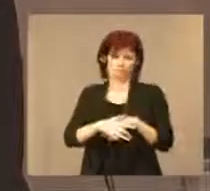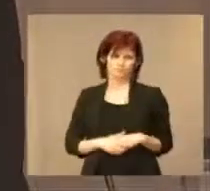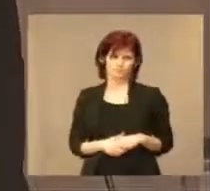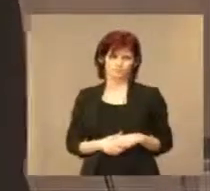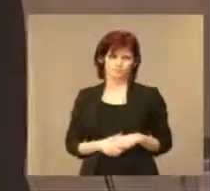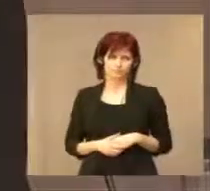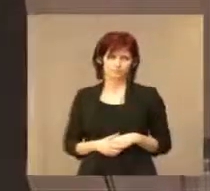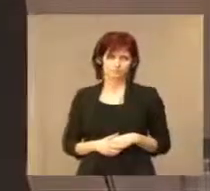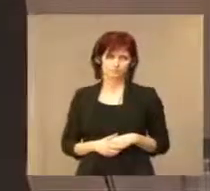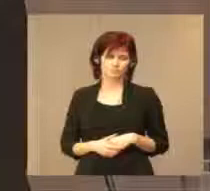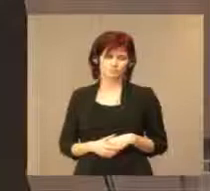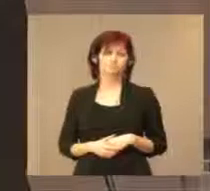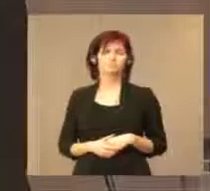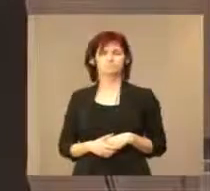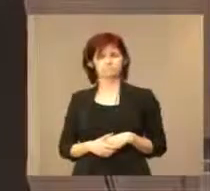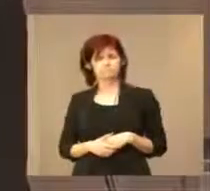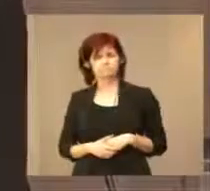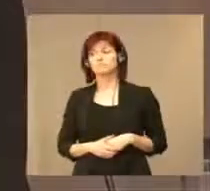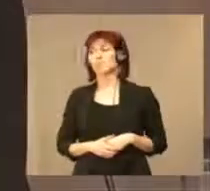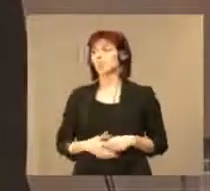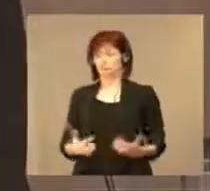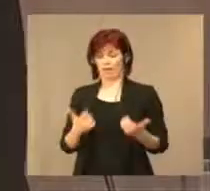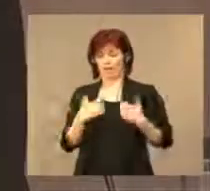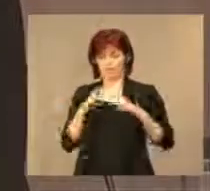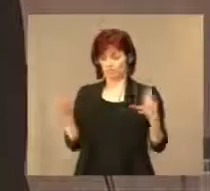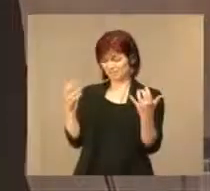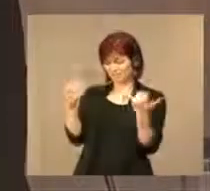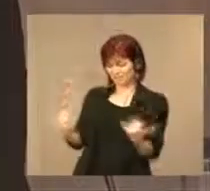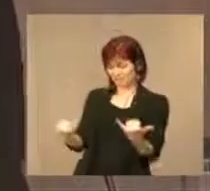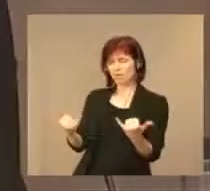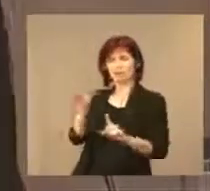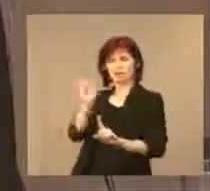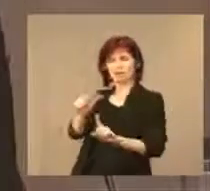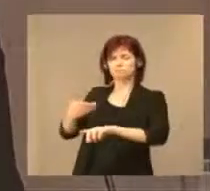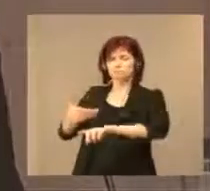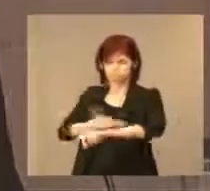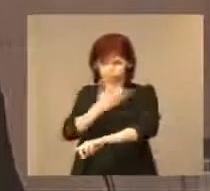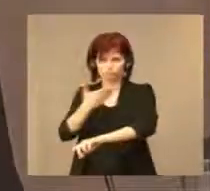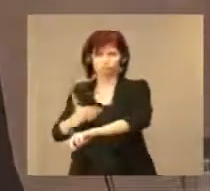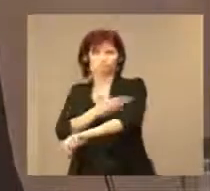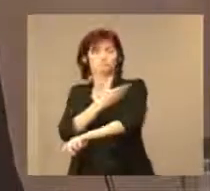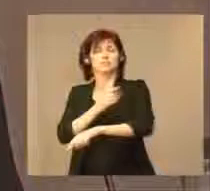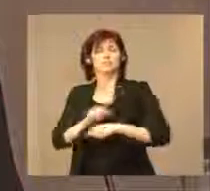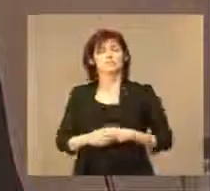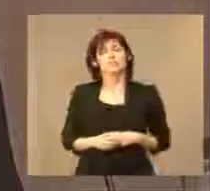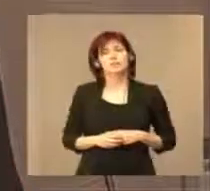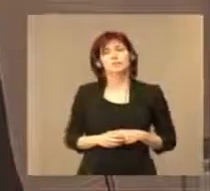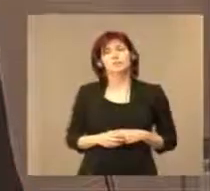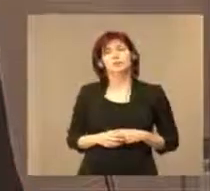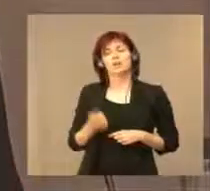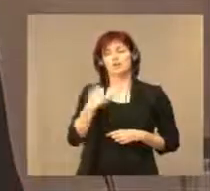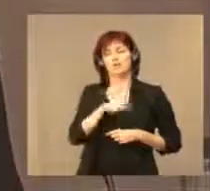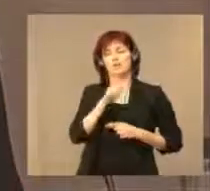It is important to build on what exists. The idea of monitoring and enforcing legislation needs to consider what is